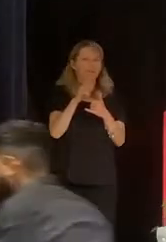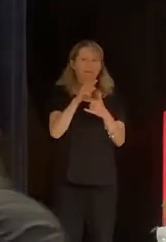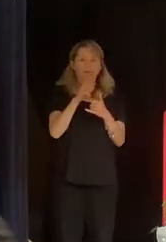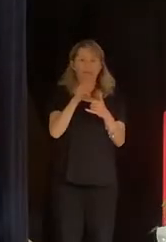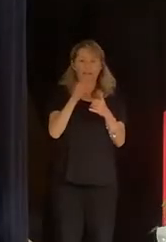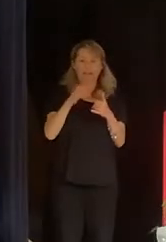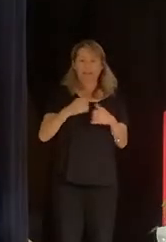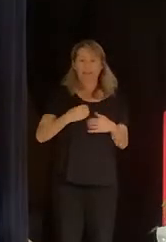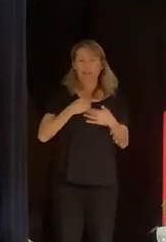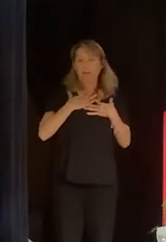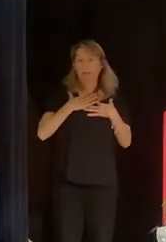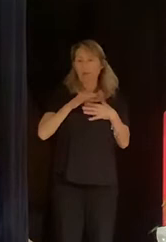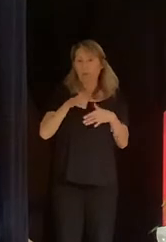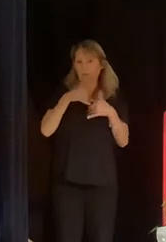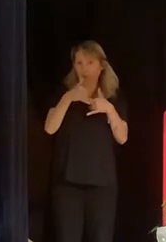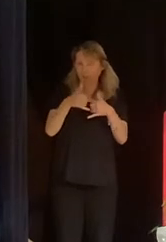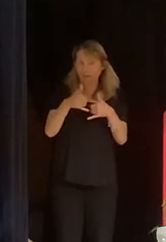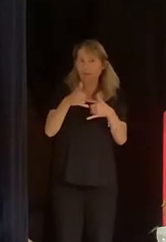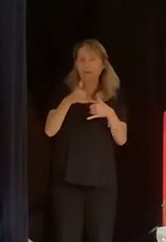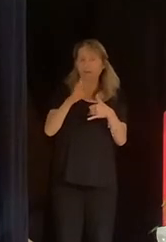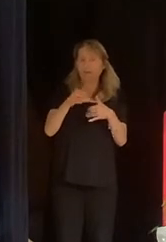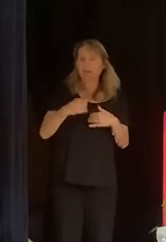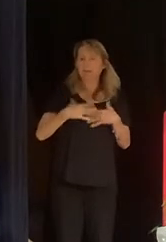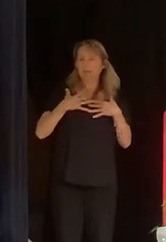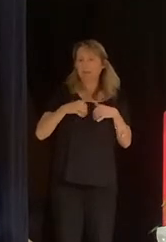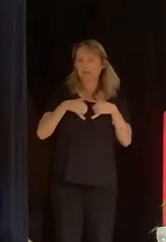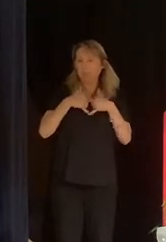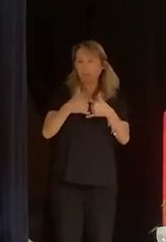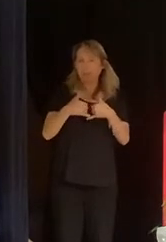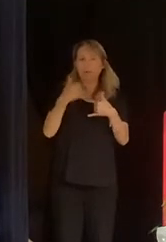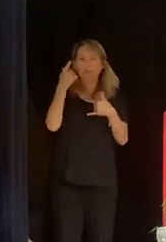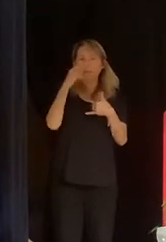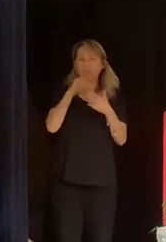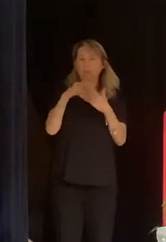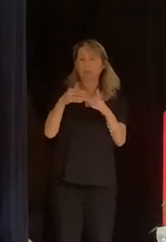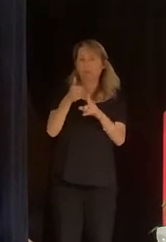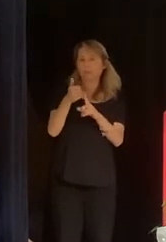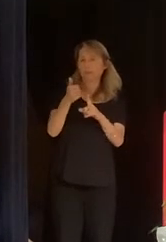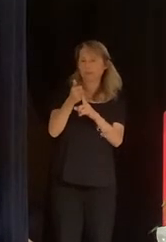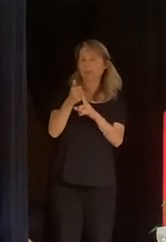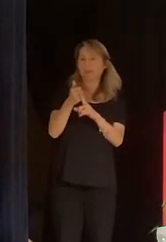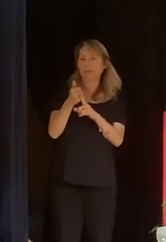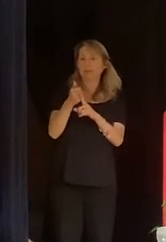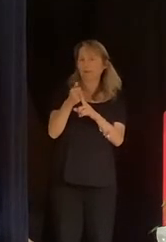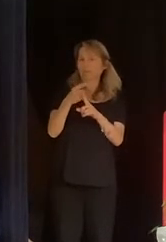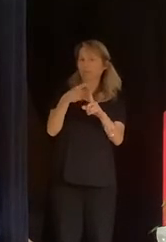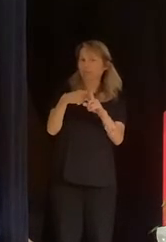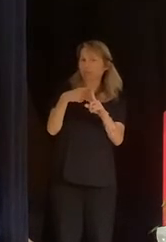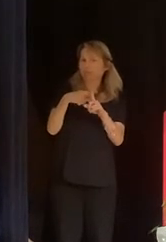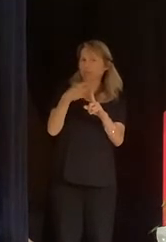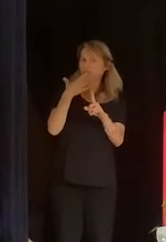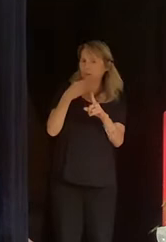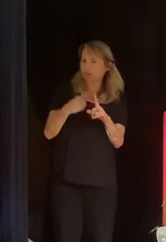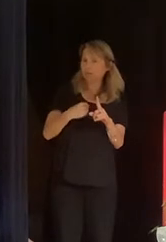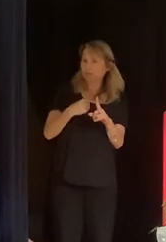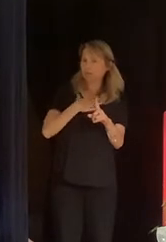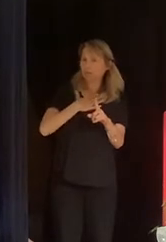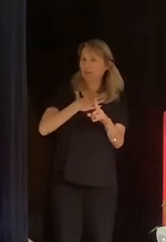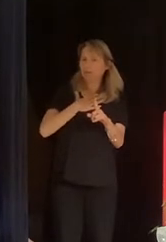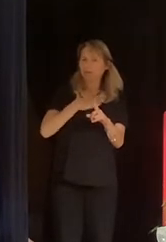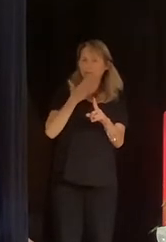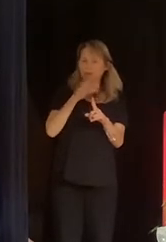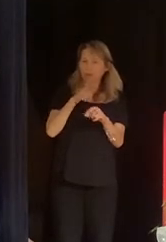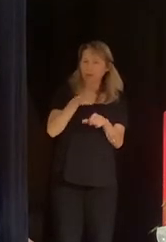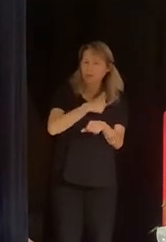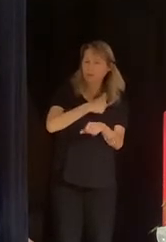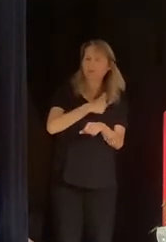Drewry Spirit Award. The Drewry Spirit Award is given to students who have demonstrated positive school spirit in all of their